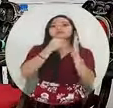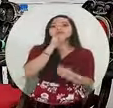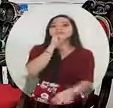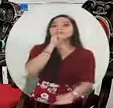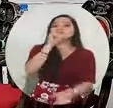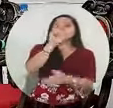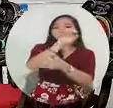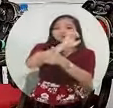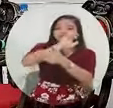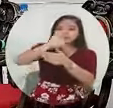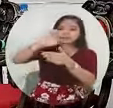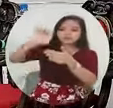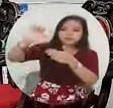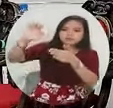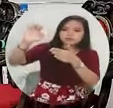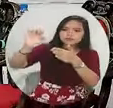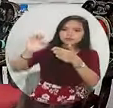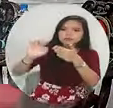done, it is